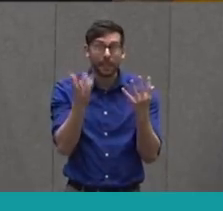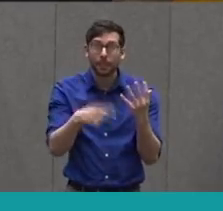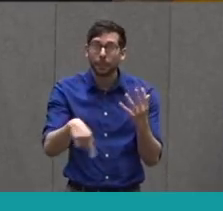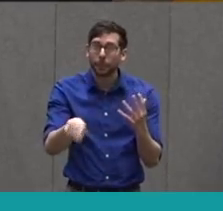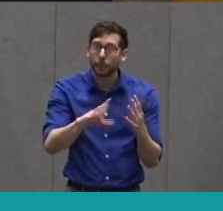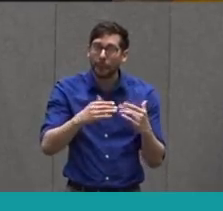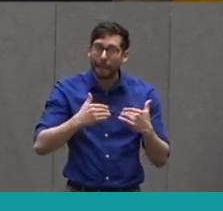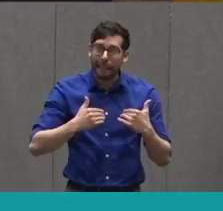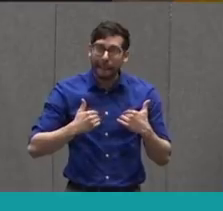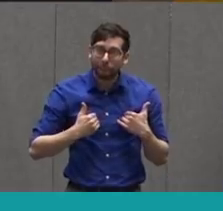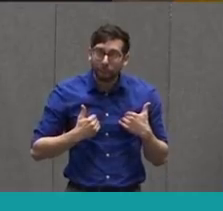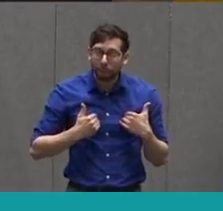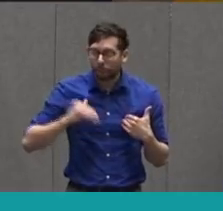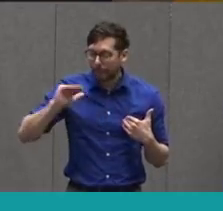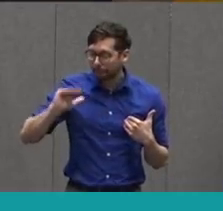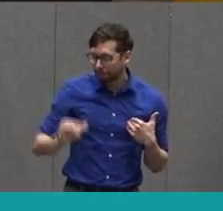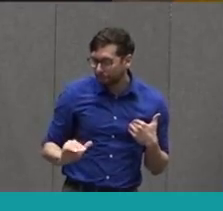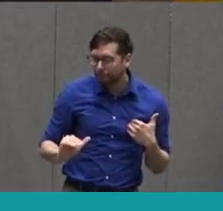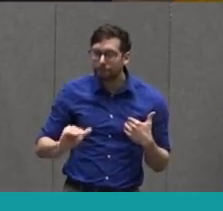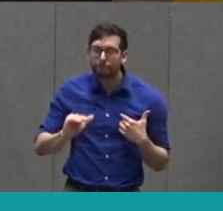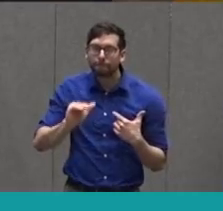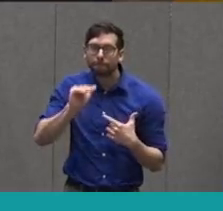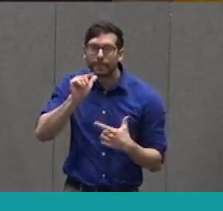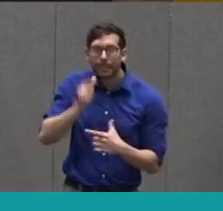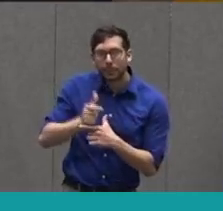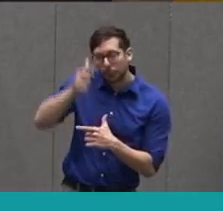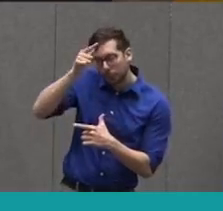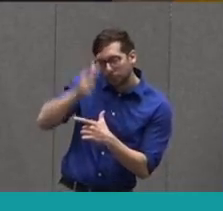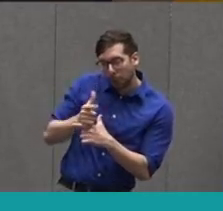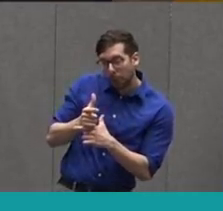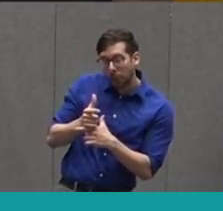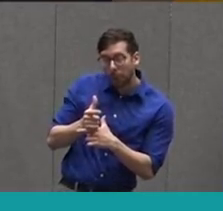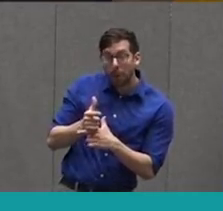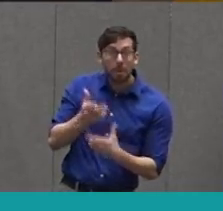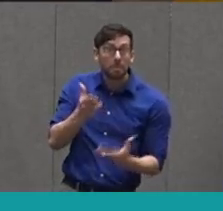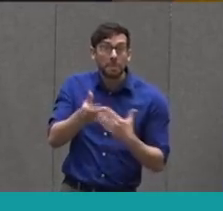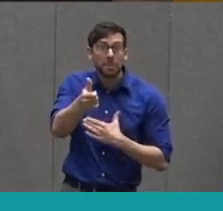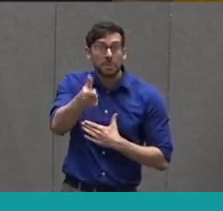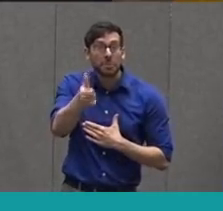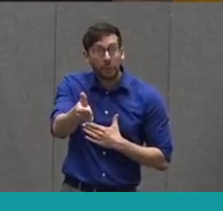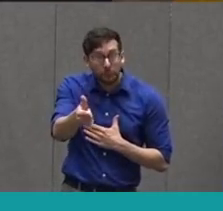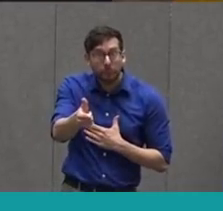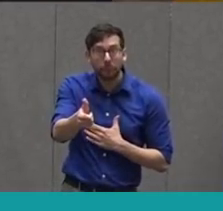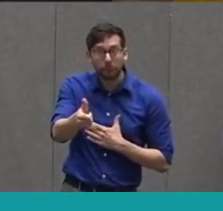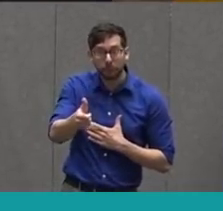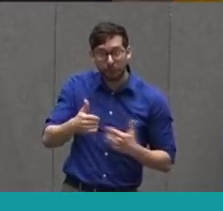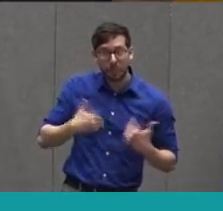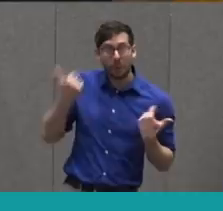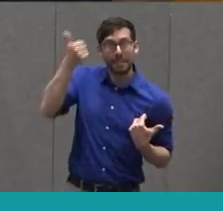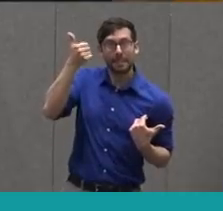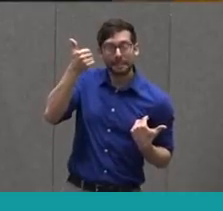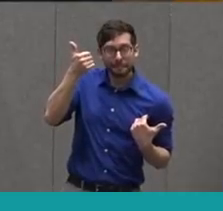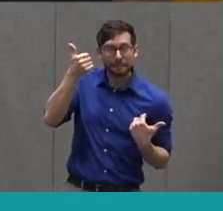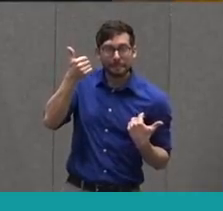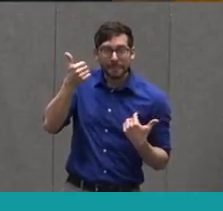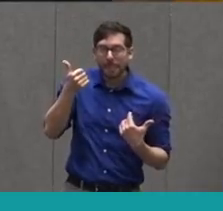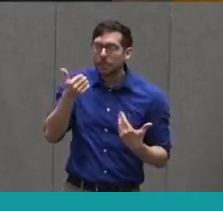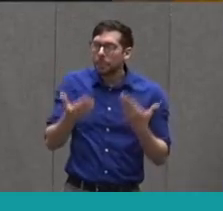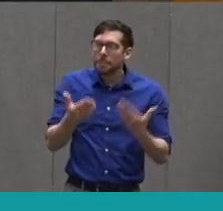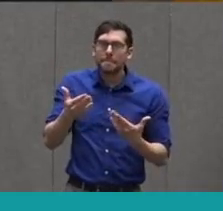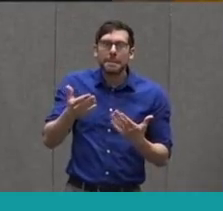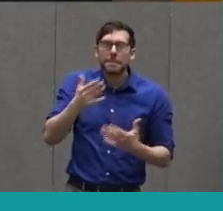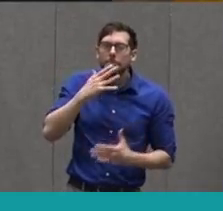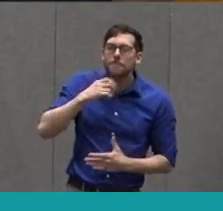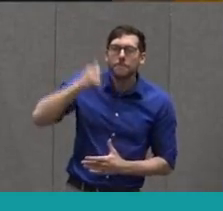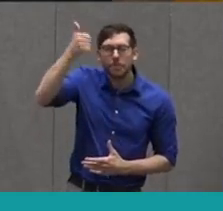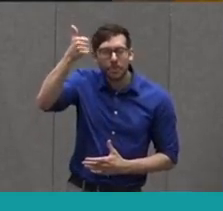sisters, or maybe you're the youngest in your family, and you and your older brothers or sisters or cousins who live in your house or who